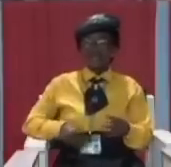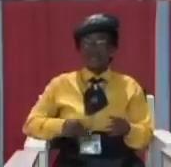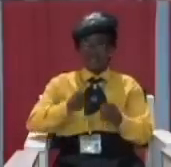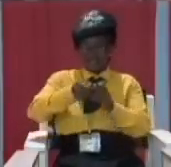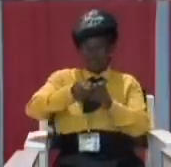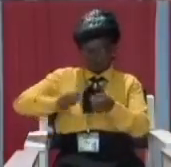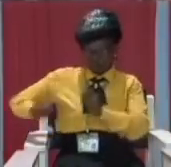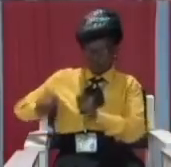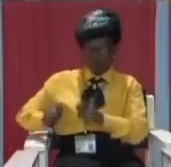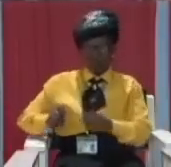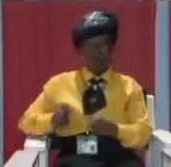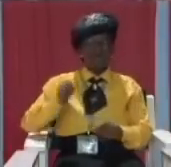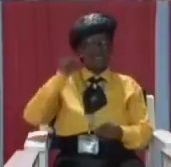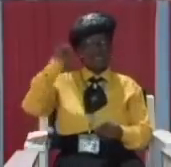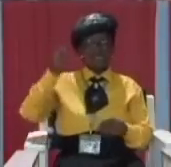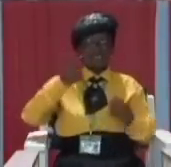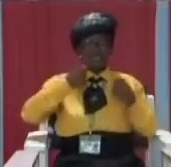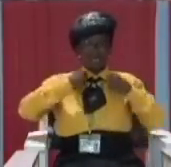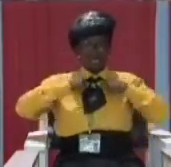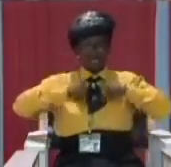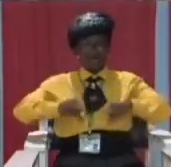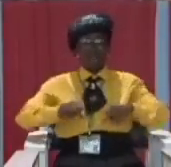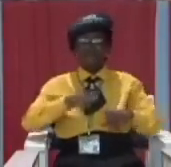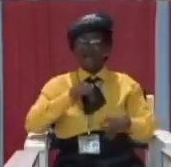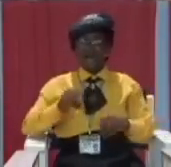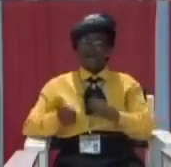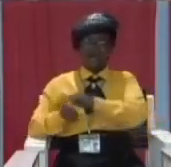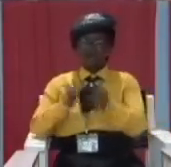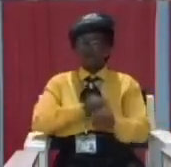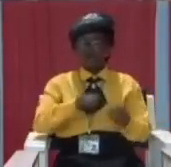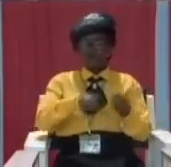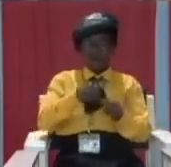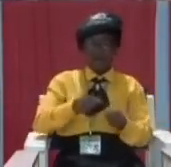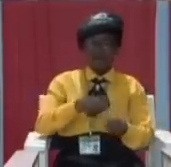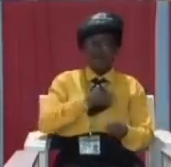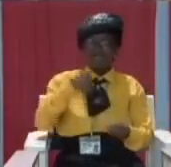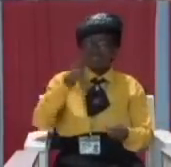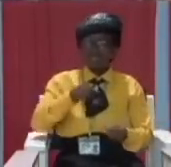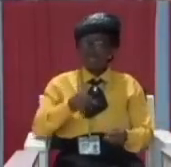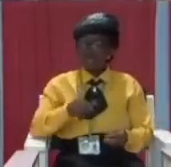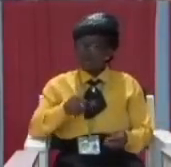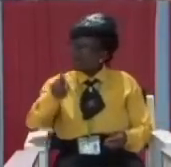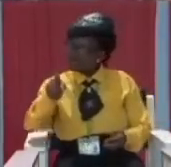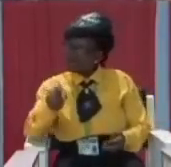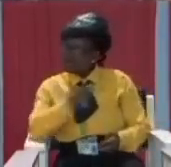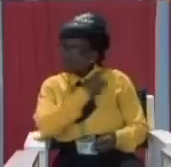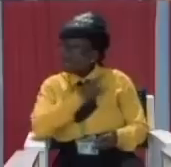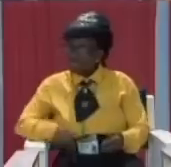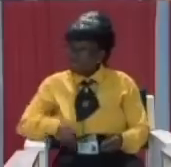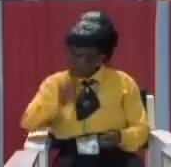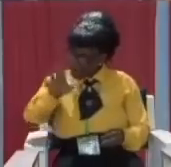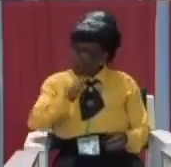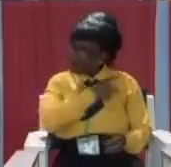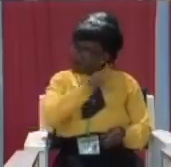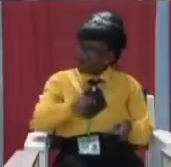dress. And he turned around and said to the king, "Your kingdom is torn."